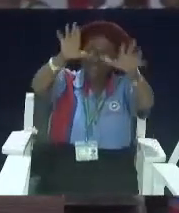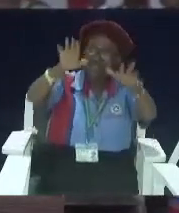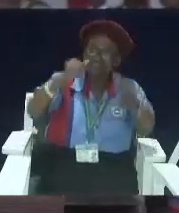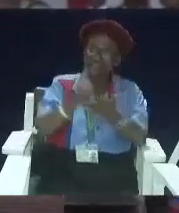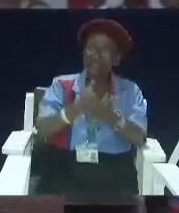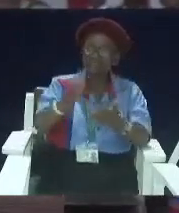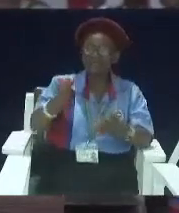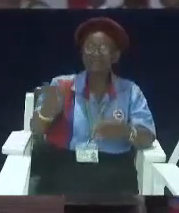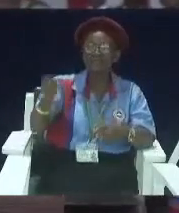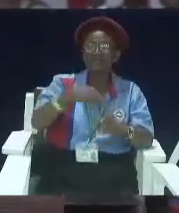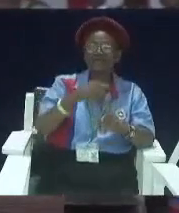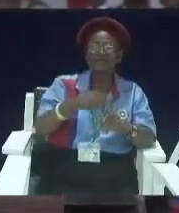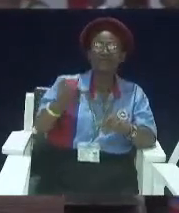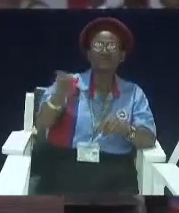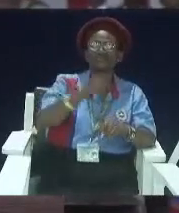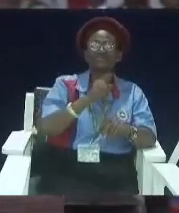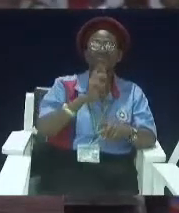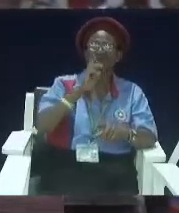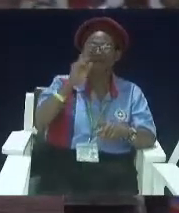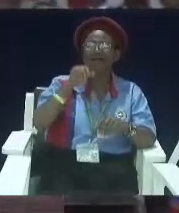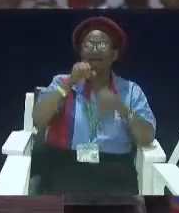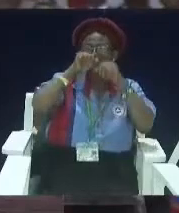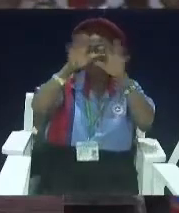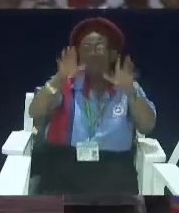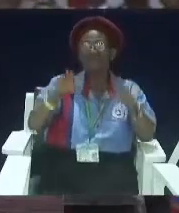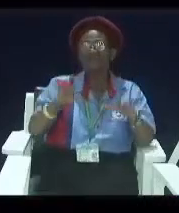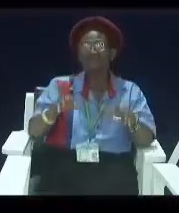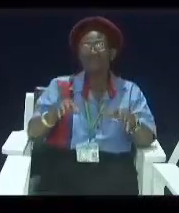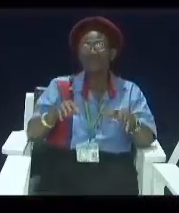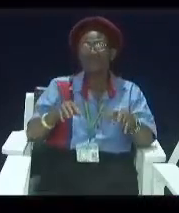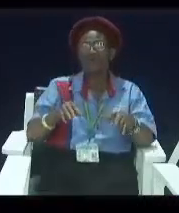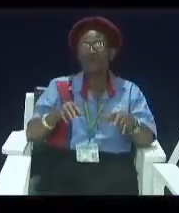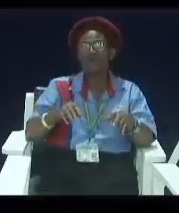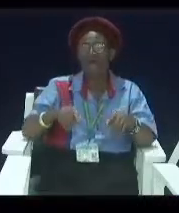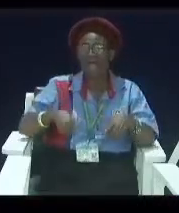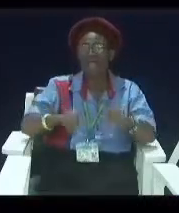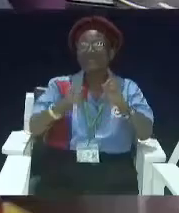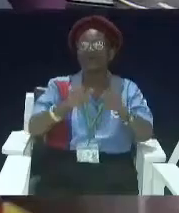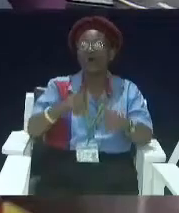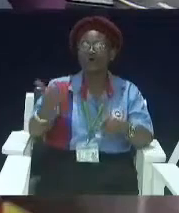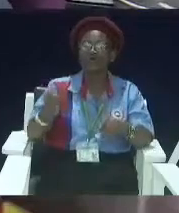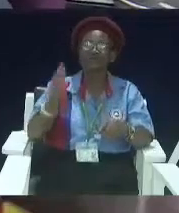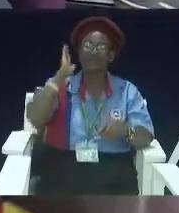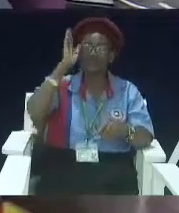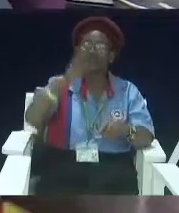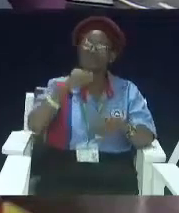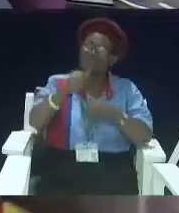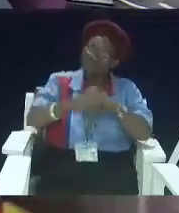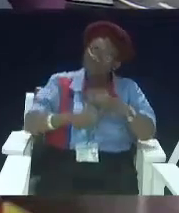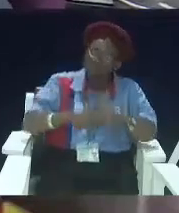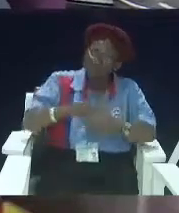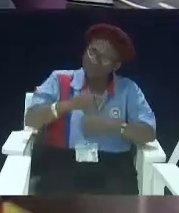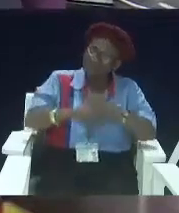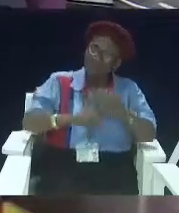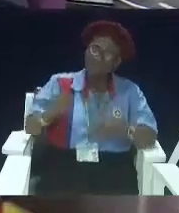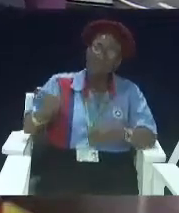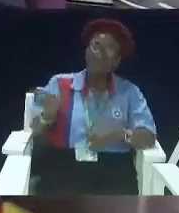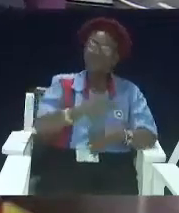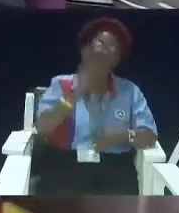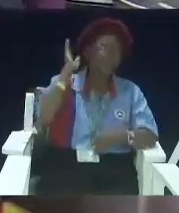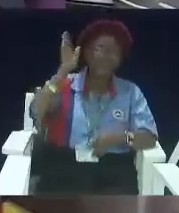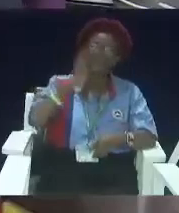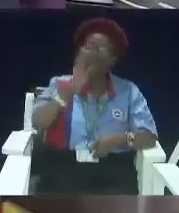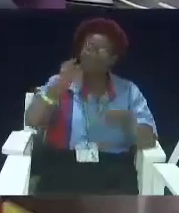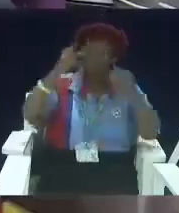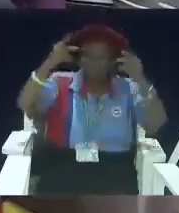When you are blessed, while others may be suffering, you'll be blossoming.